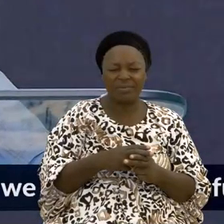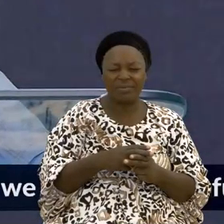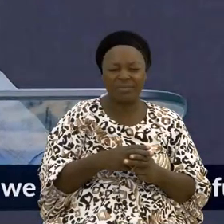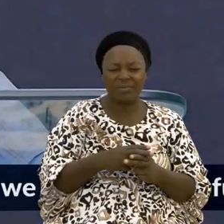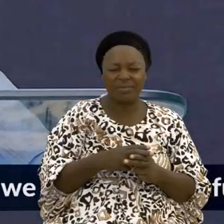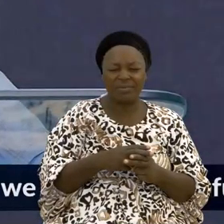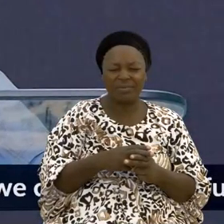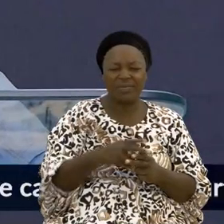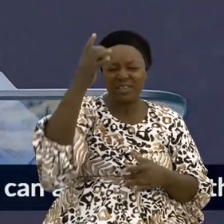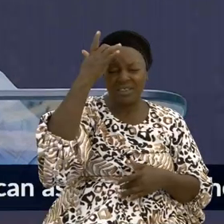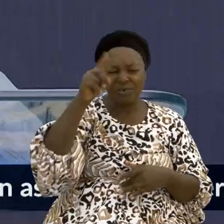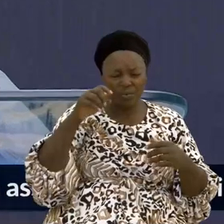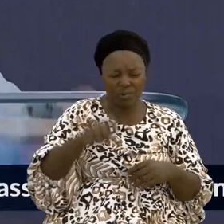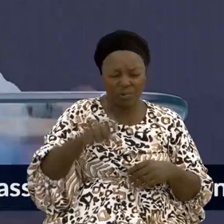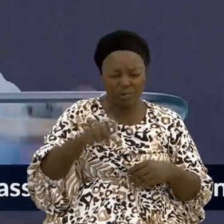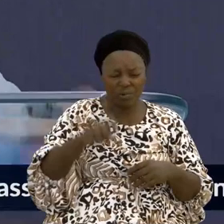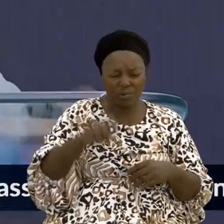Sickness, you'll have to bow.